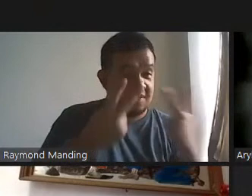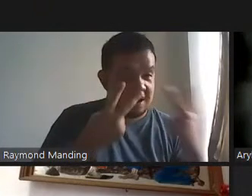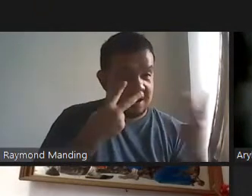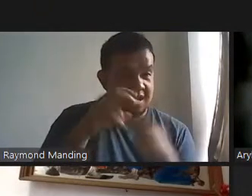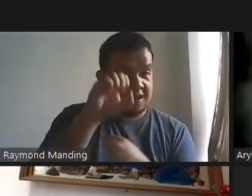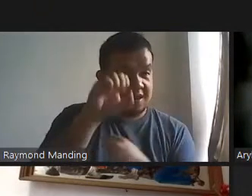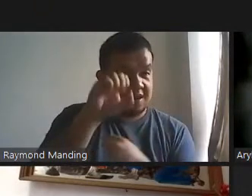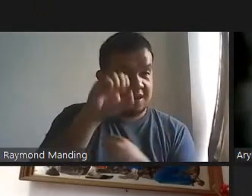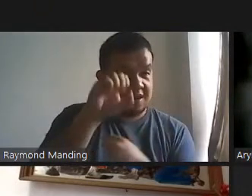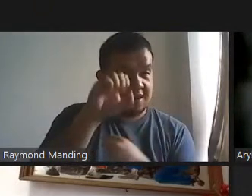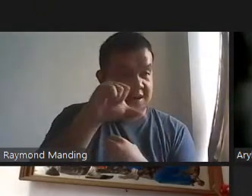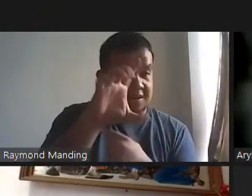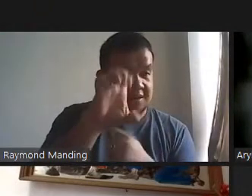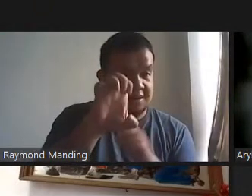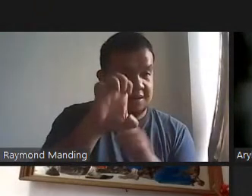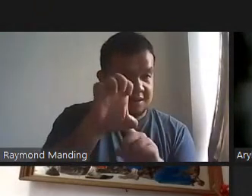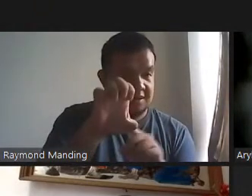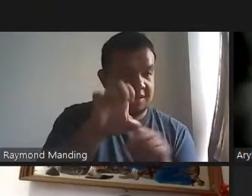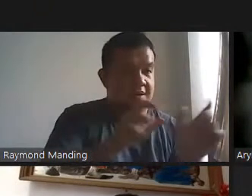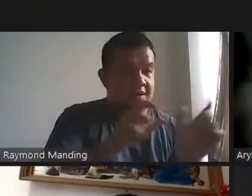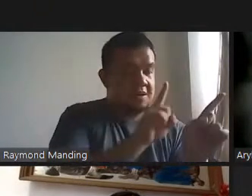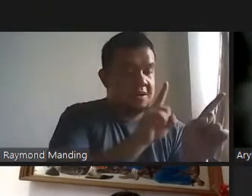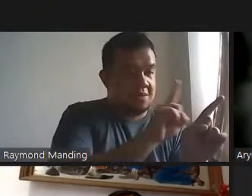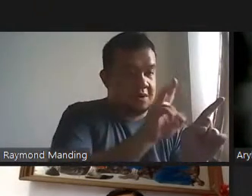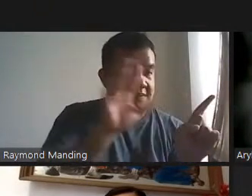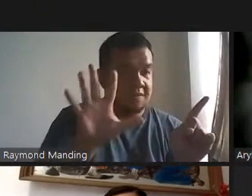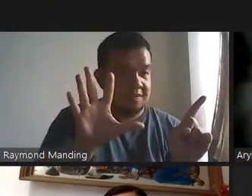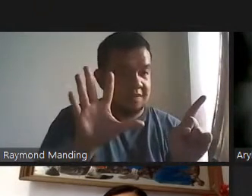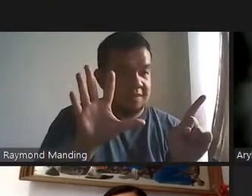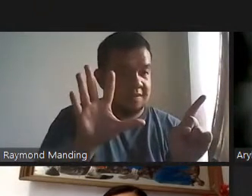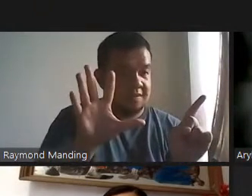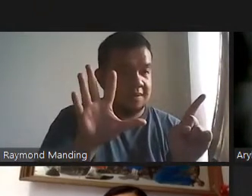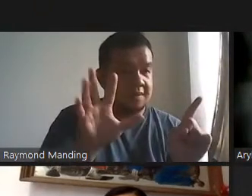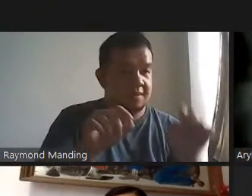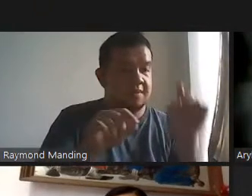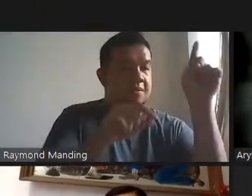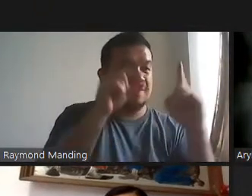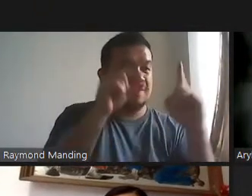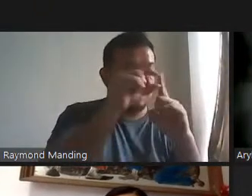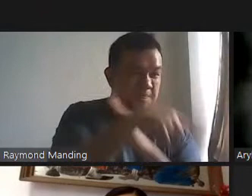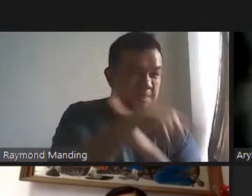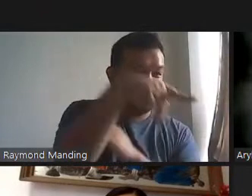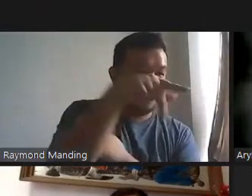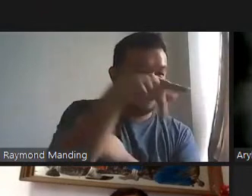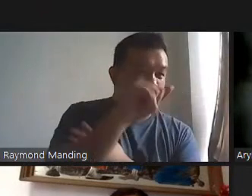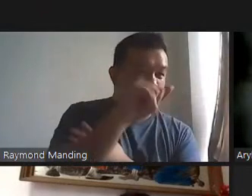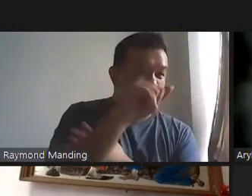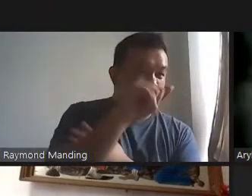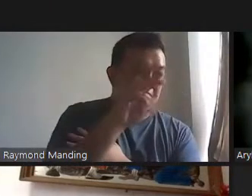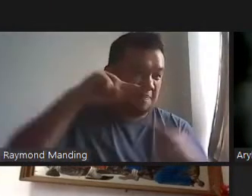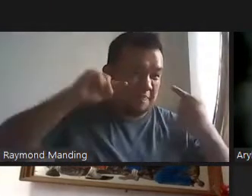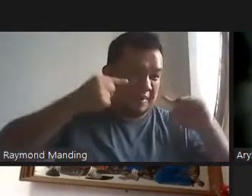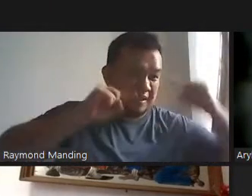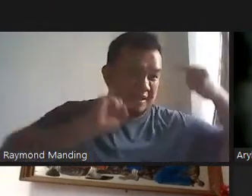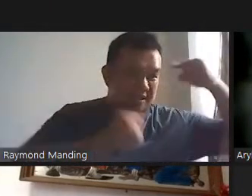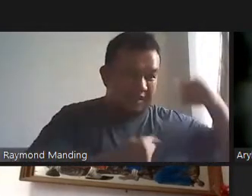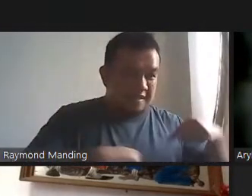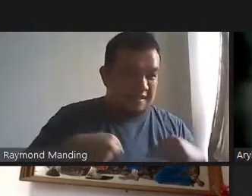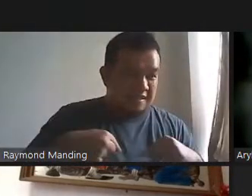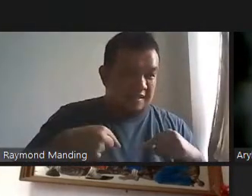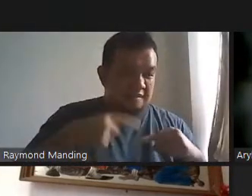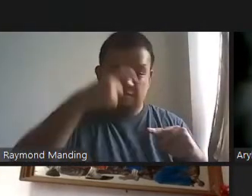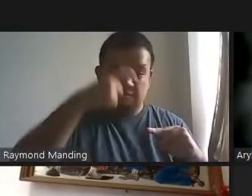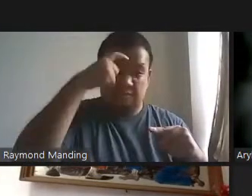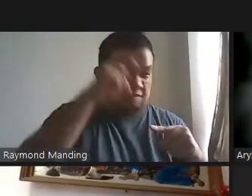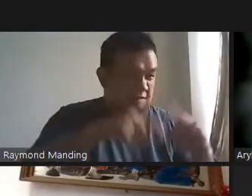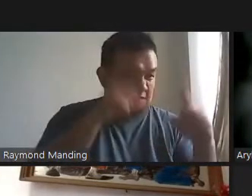Okay. So yan nga yung visual scale that would really help. Yun yung may rating scale, yung 1 to